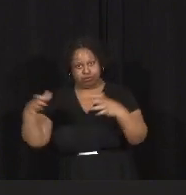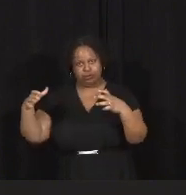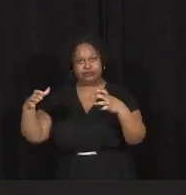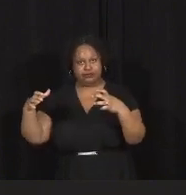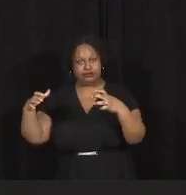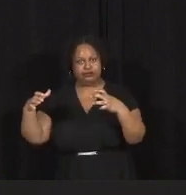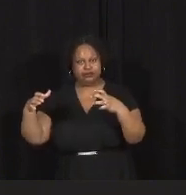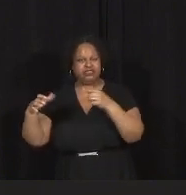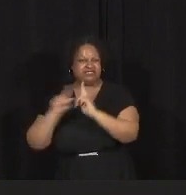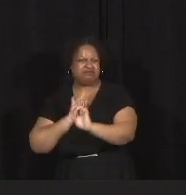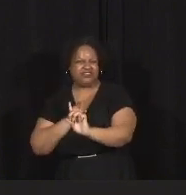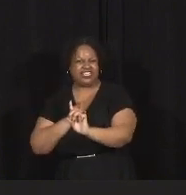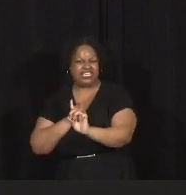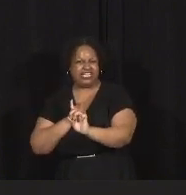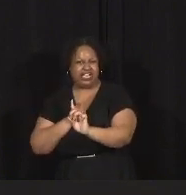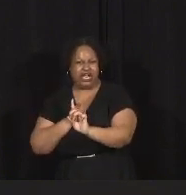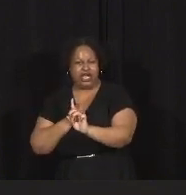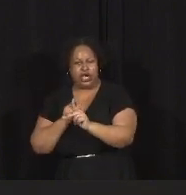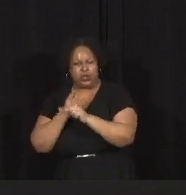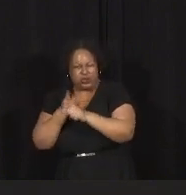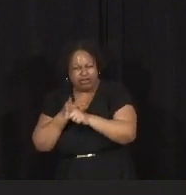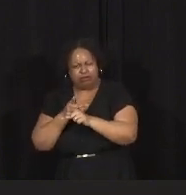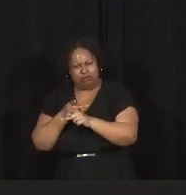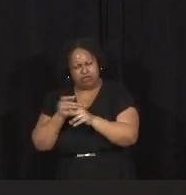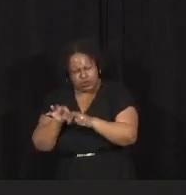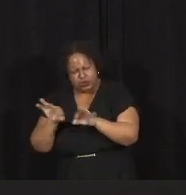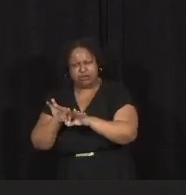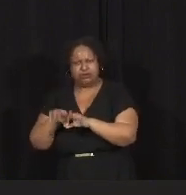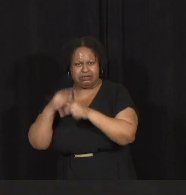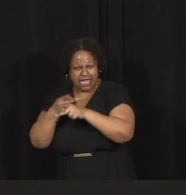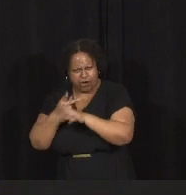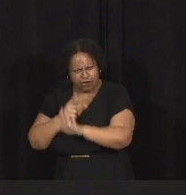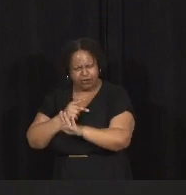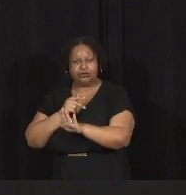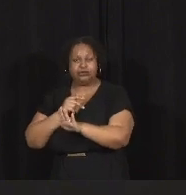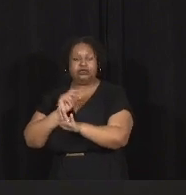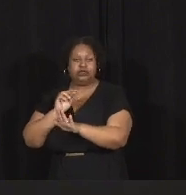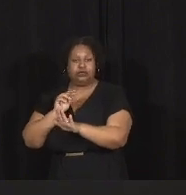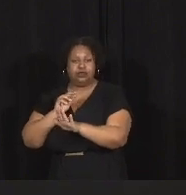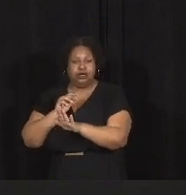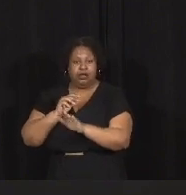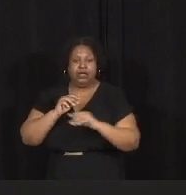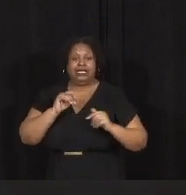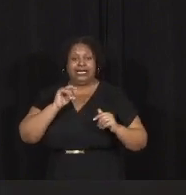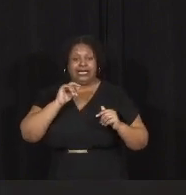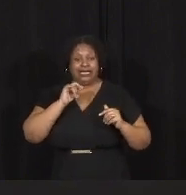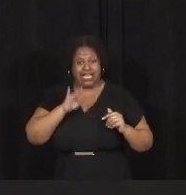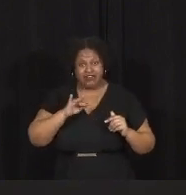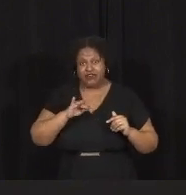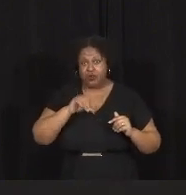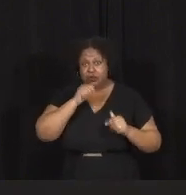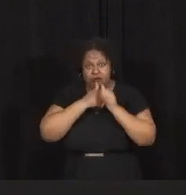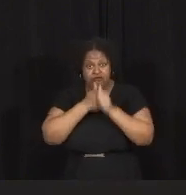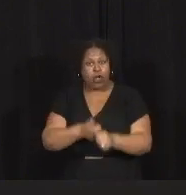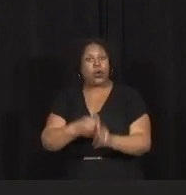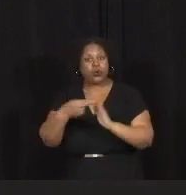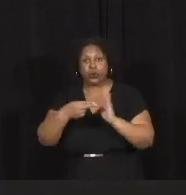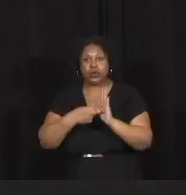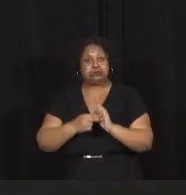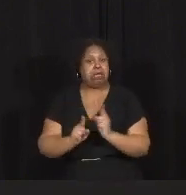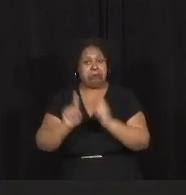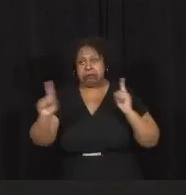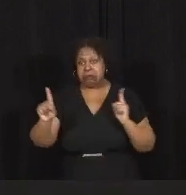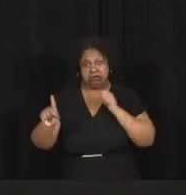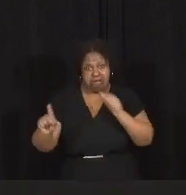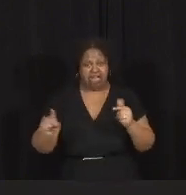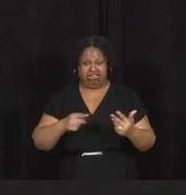other bar chart is what happens if we do not adhere to our social distancing. And if we start down the